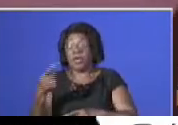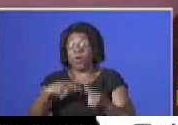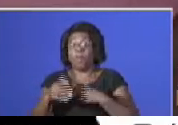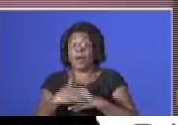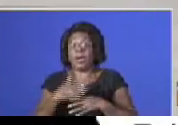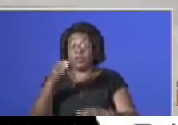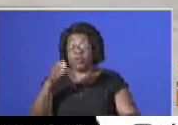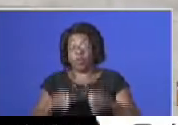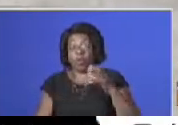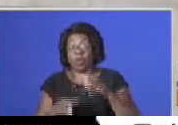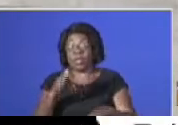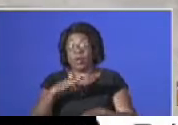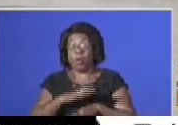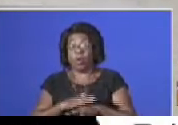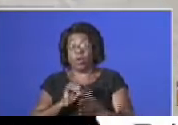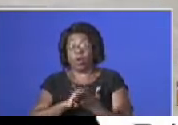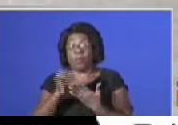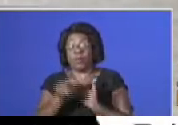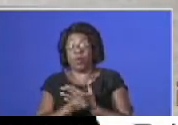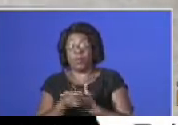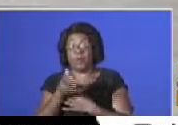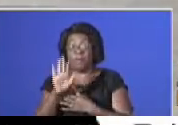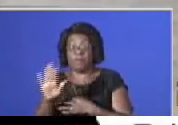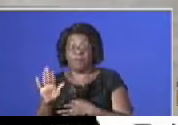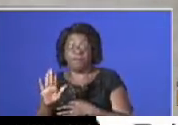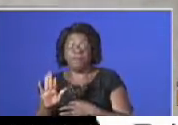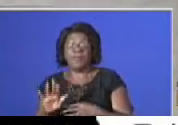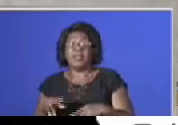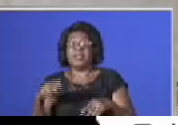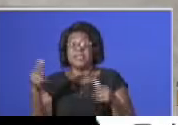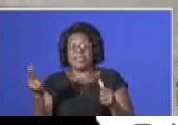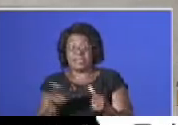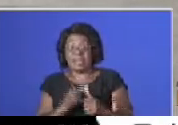Now, this apprehension marks the second arrest for social media threats this month.